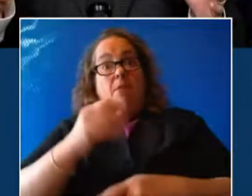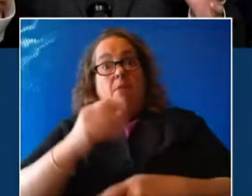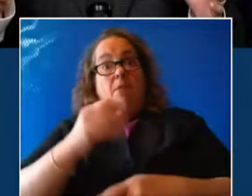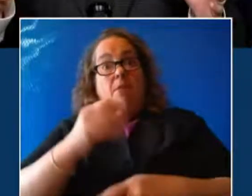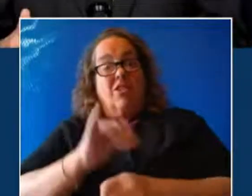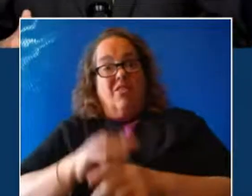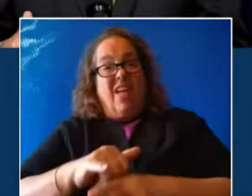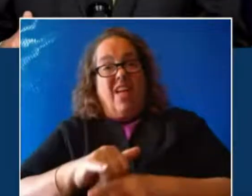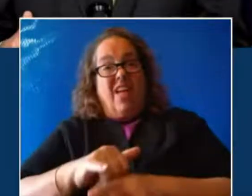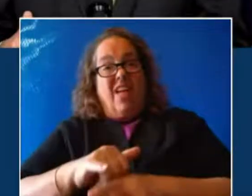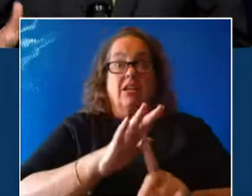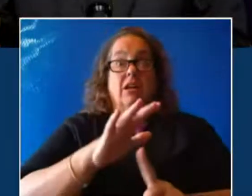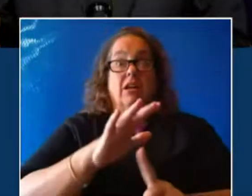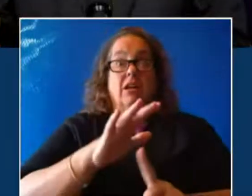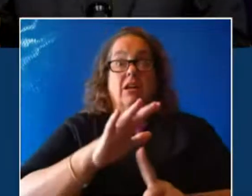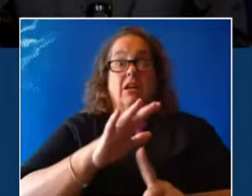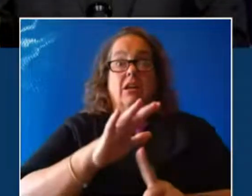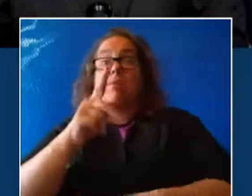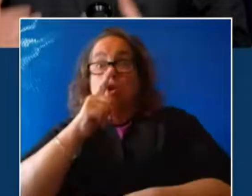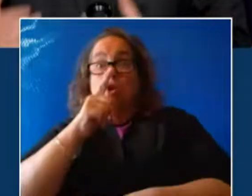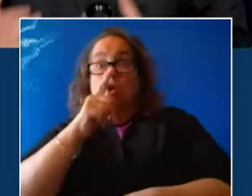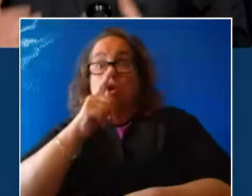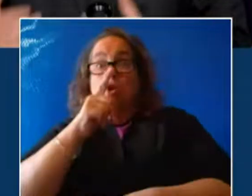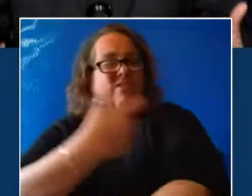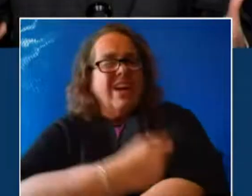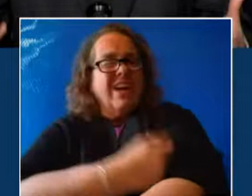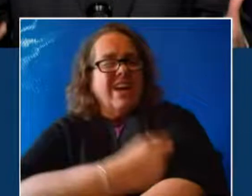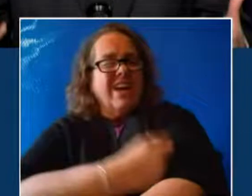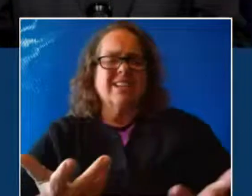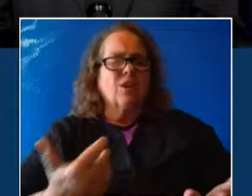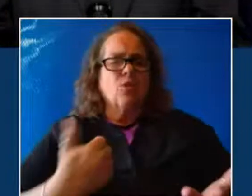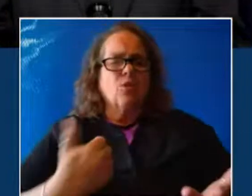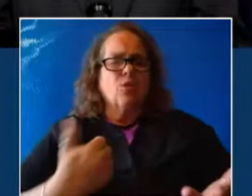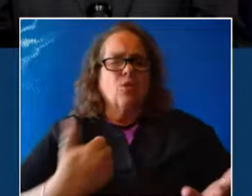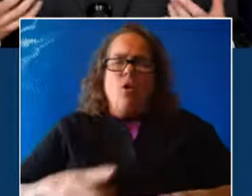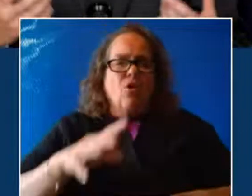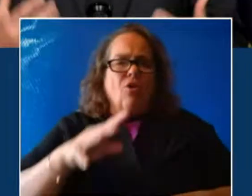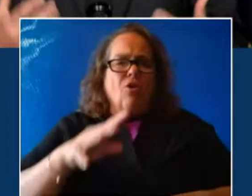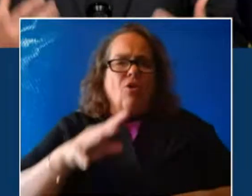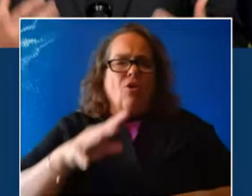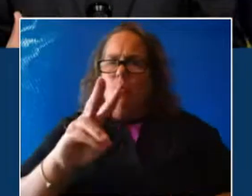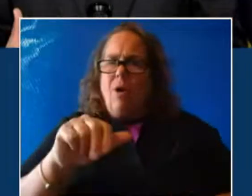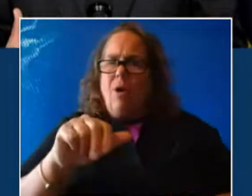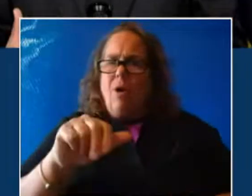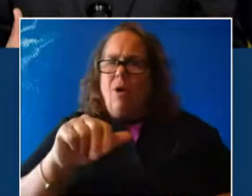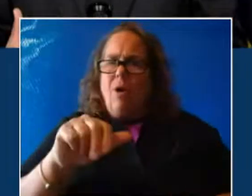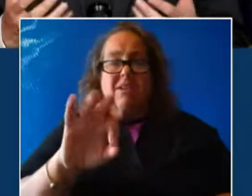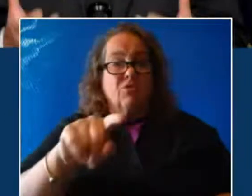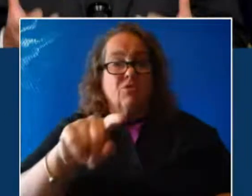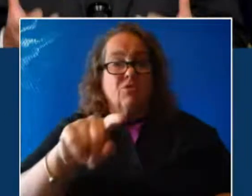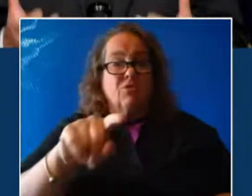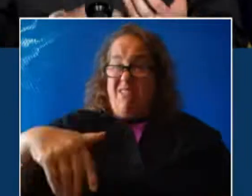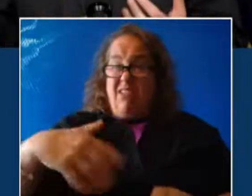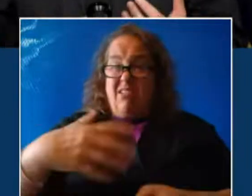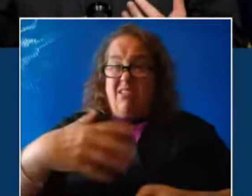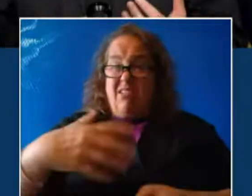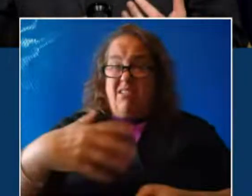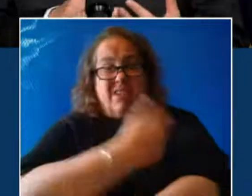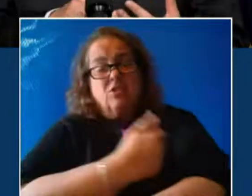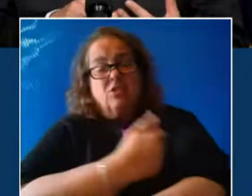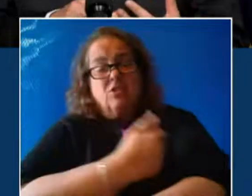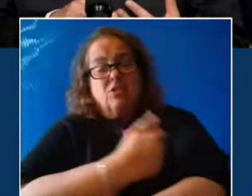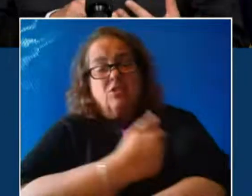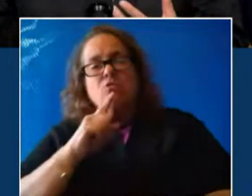care about everybody. If you haven't been vaccinated yet, we care about you. We want you to get vaccinated. We want to protect your